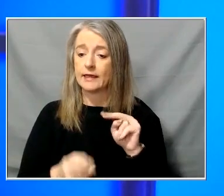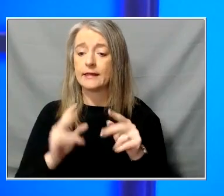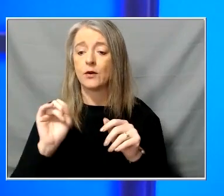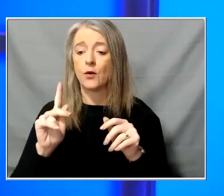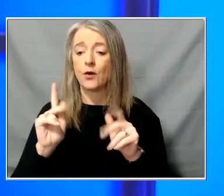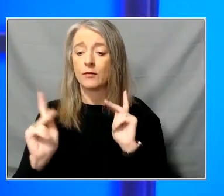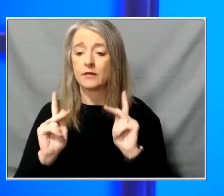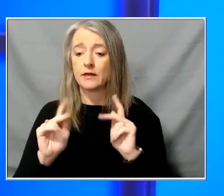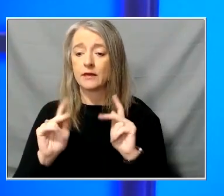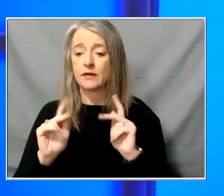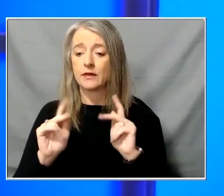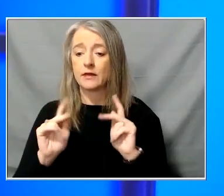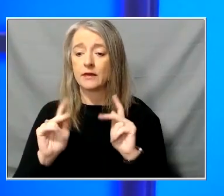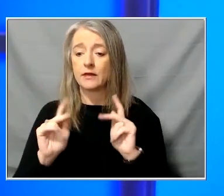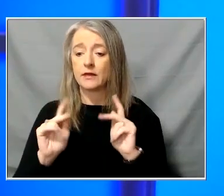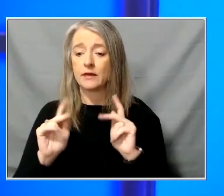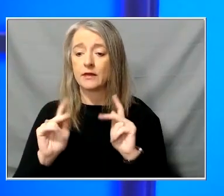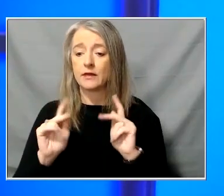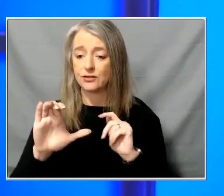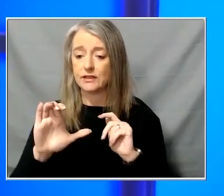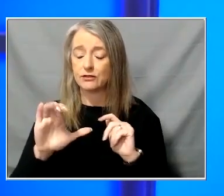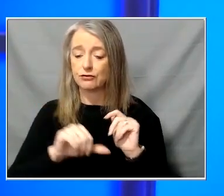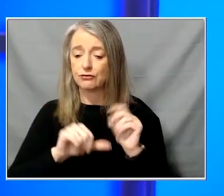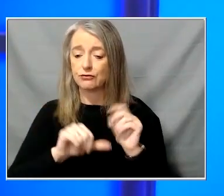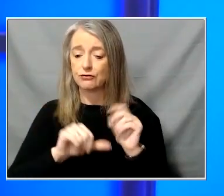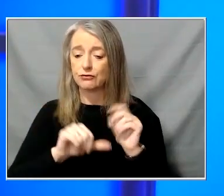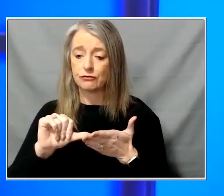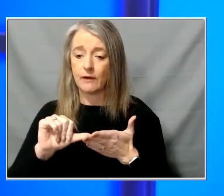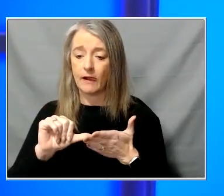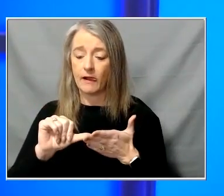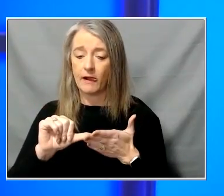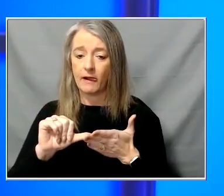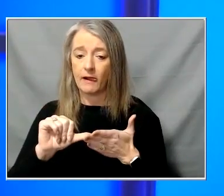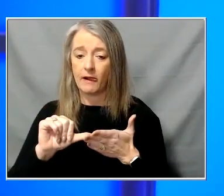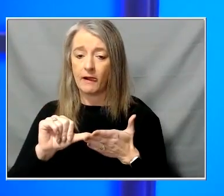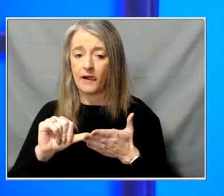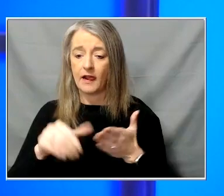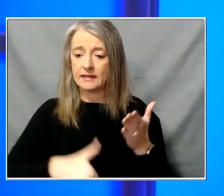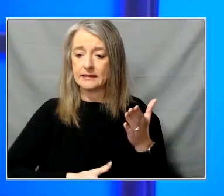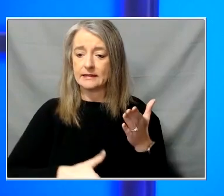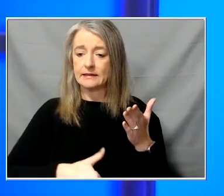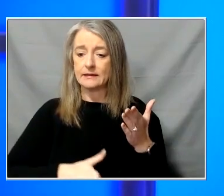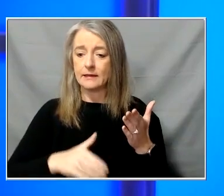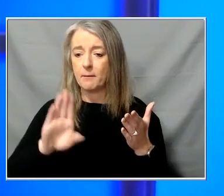bariatric surgery, colloquially called like the stomach bypass,